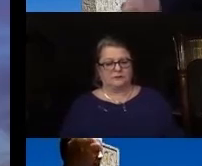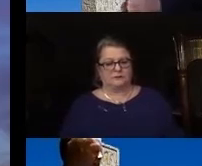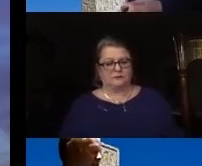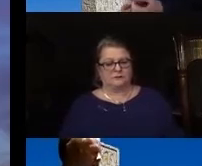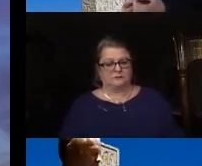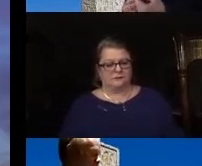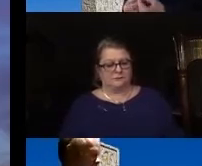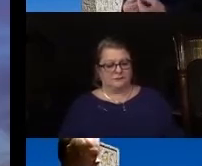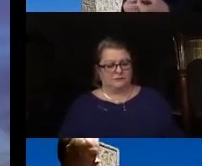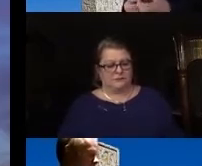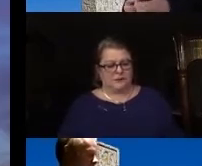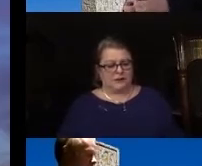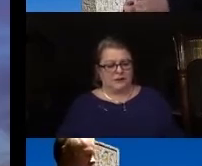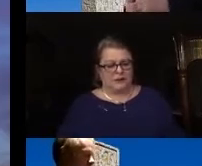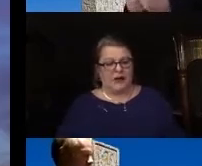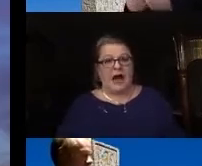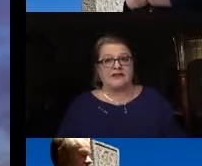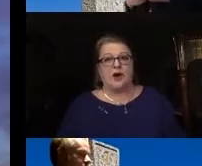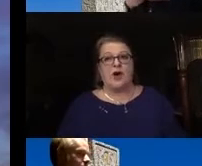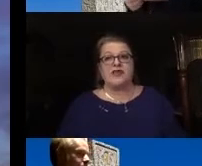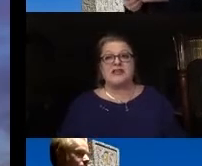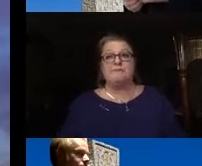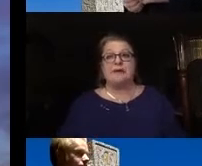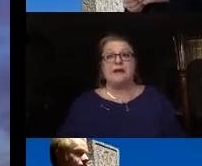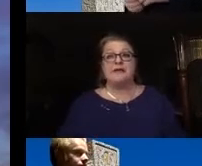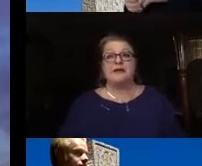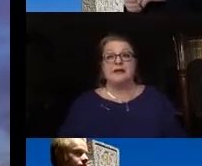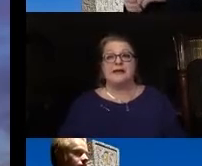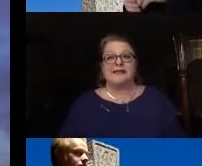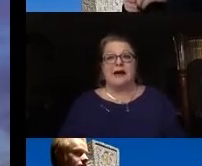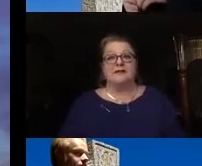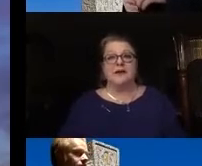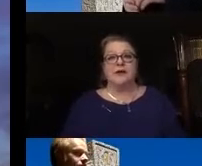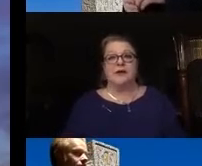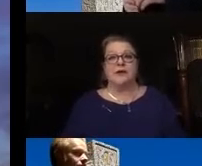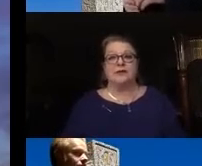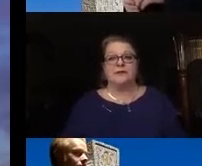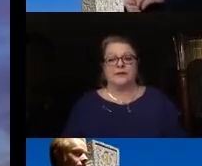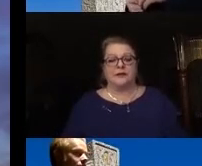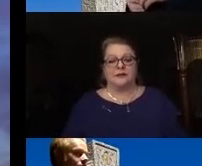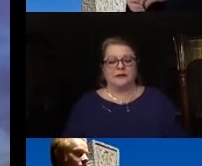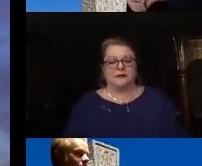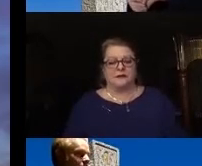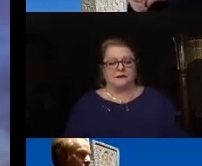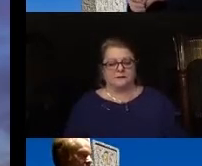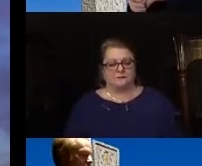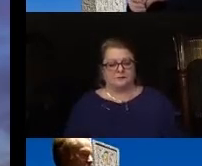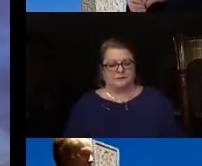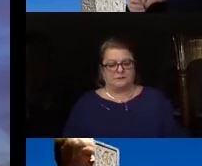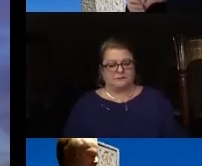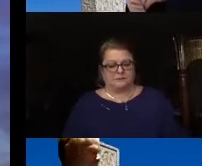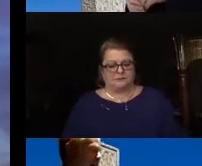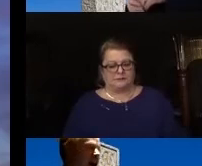evangelist, Sosker, Sif, ar or a shempleth, is ar nerve. A